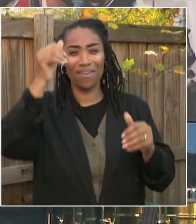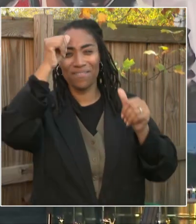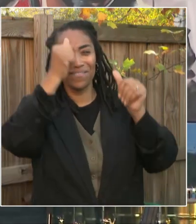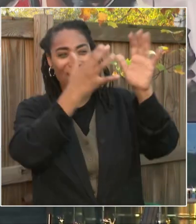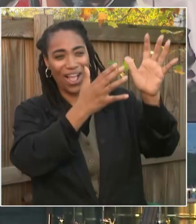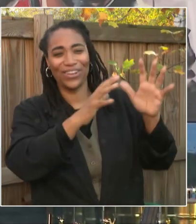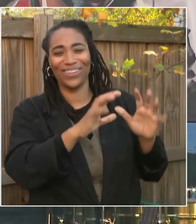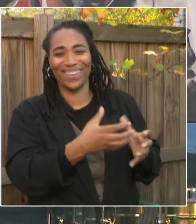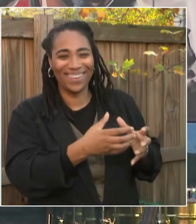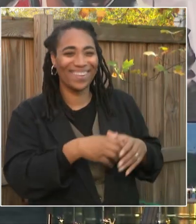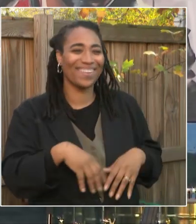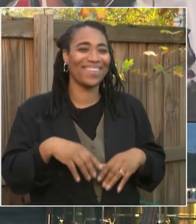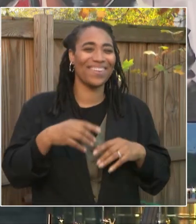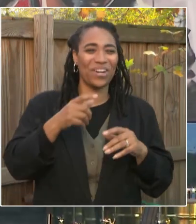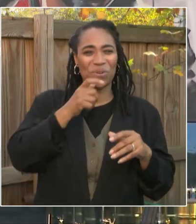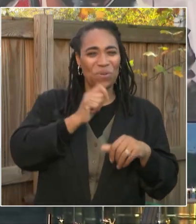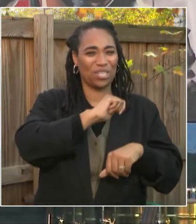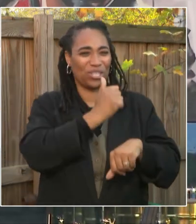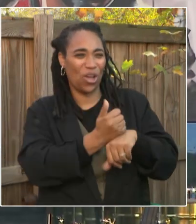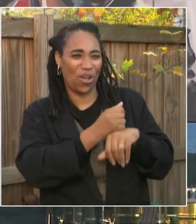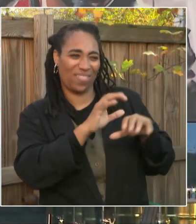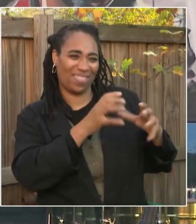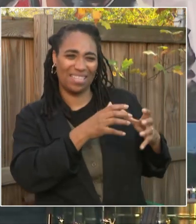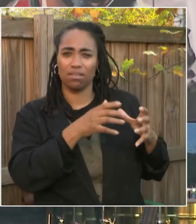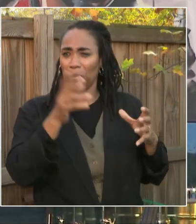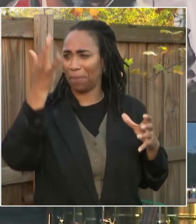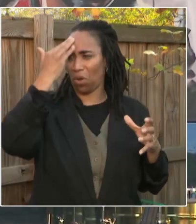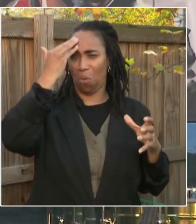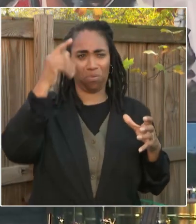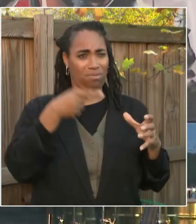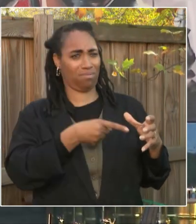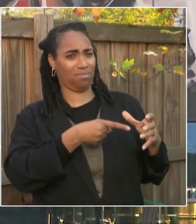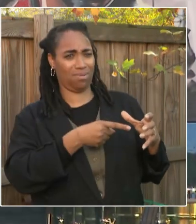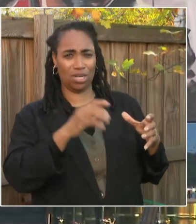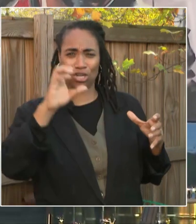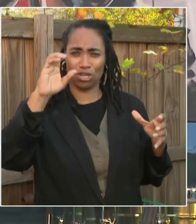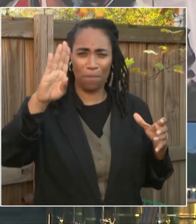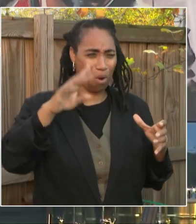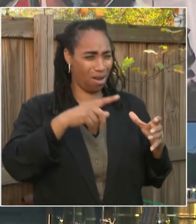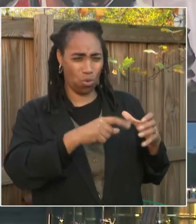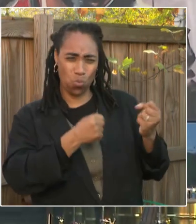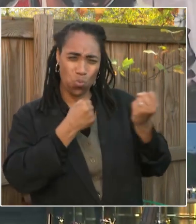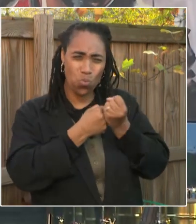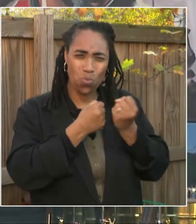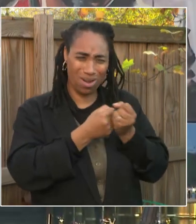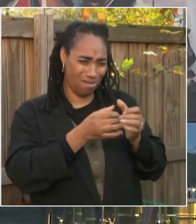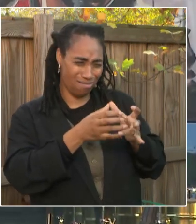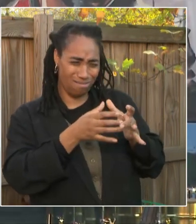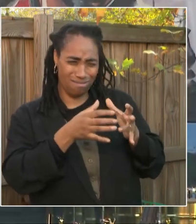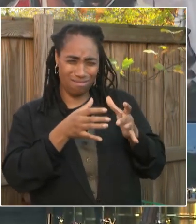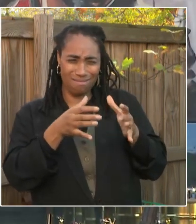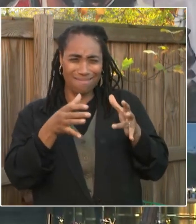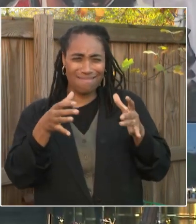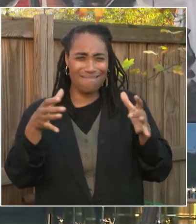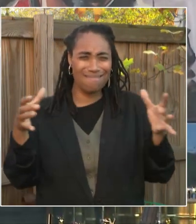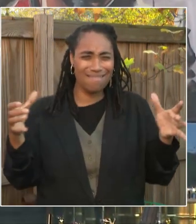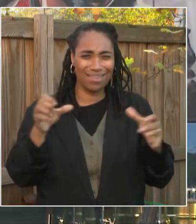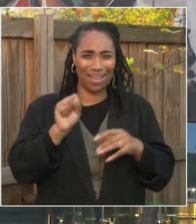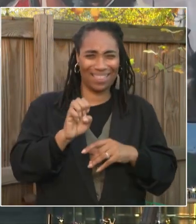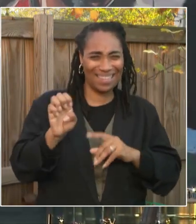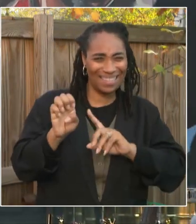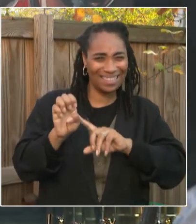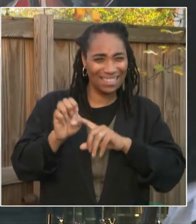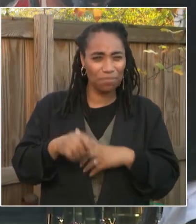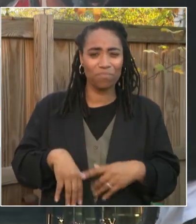and we helped nurture it and made it grow to what it is to this day. And then came along your JYBs and your BYBs